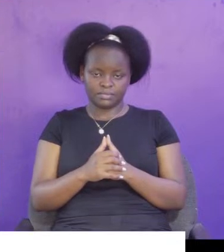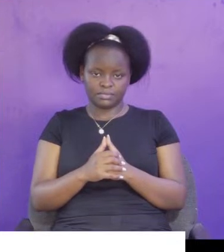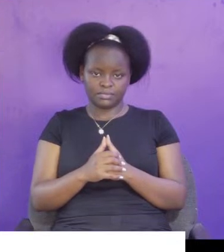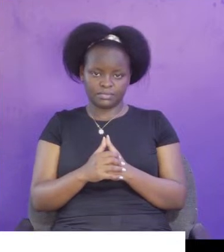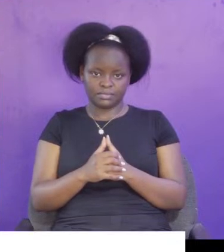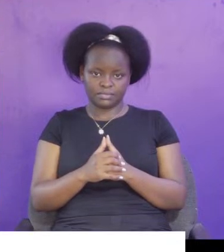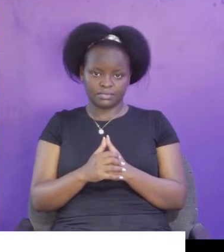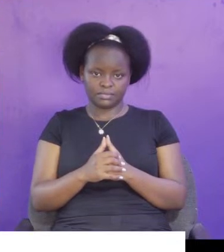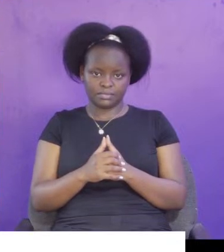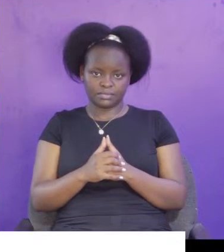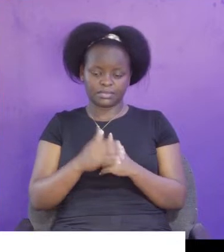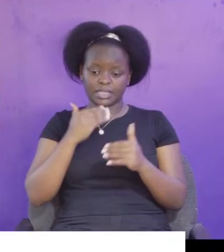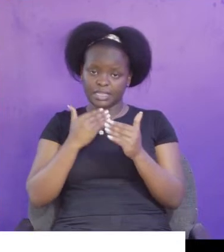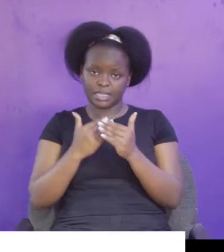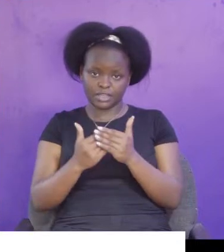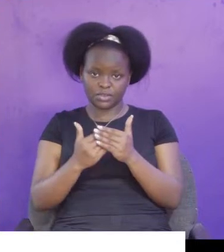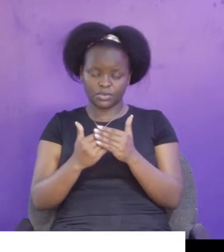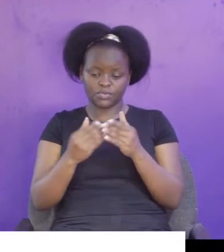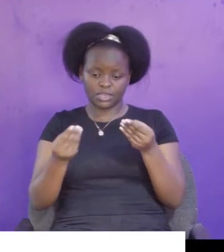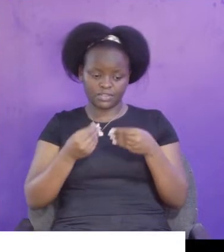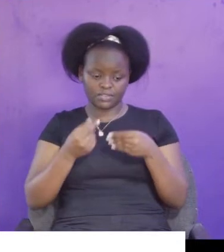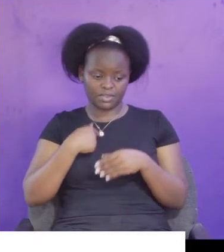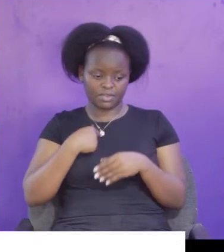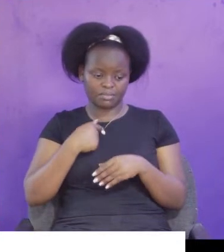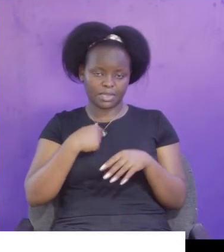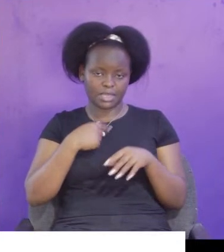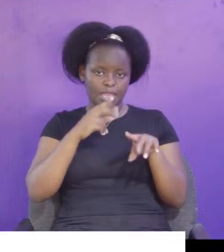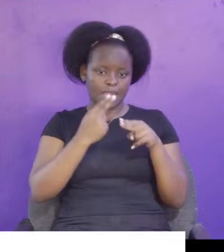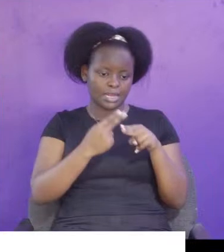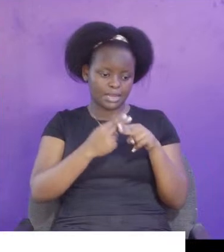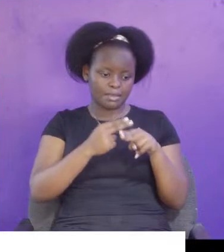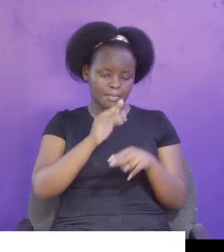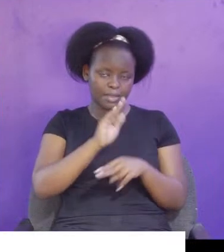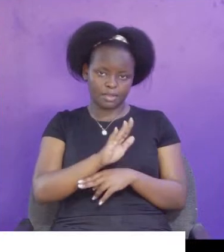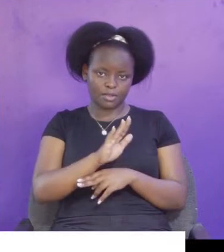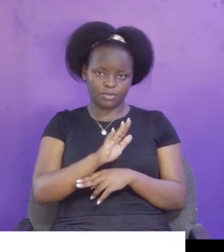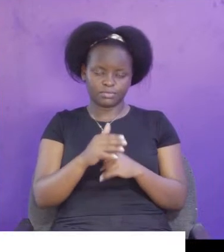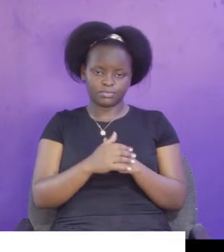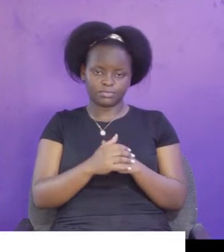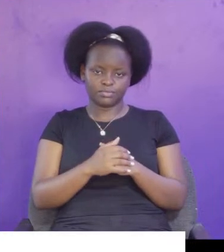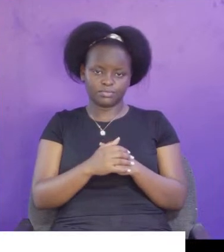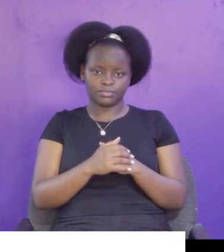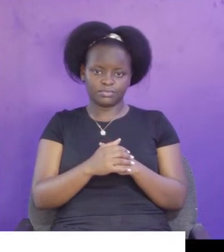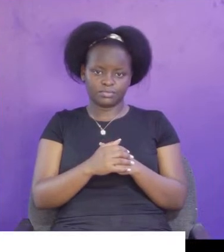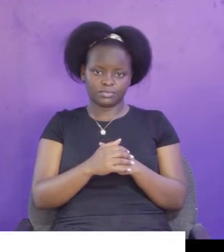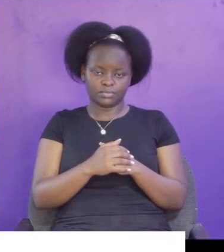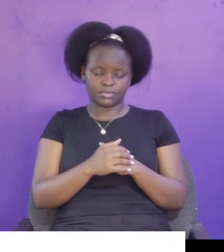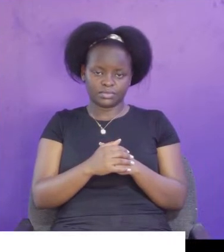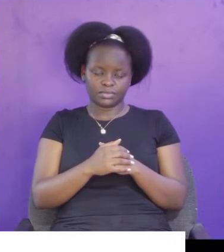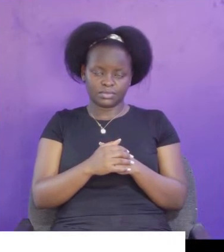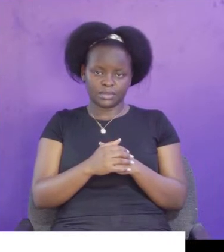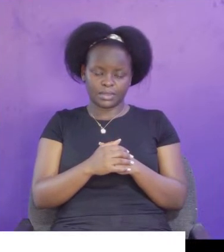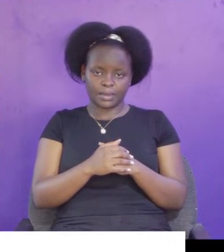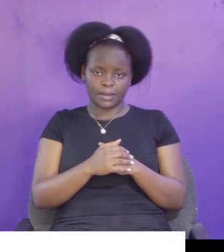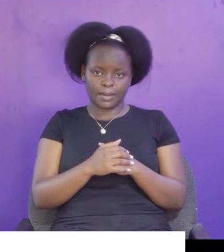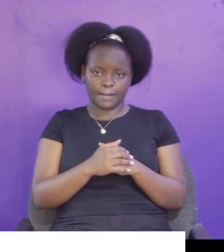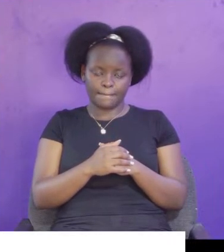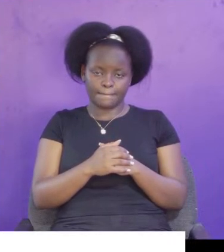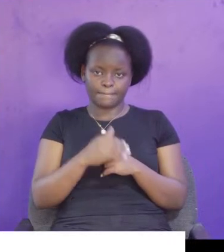Thank you for giving me your name and for never heaping the weight of it on me. Asante